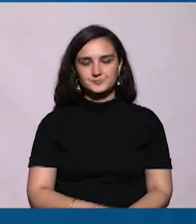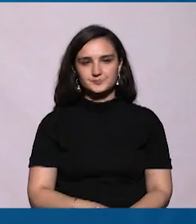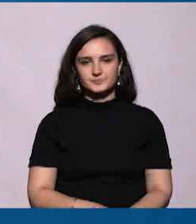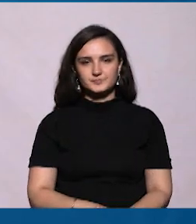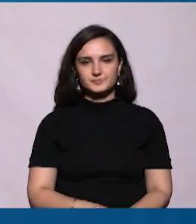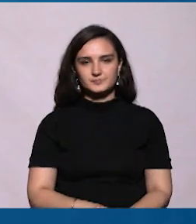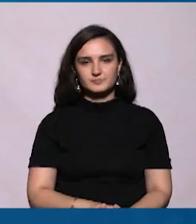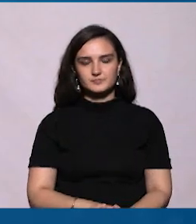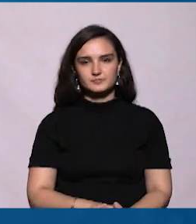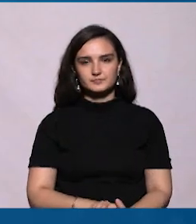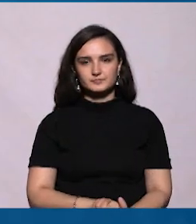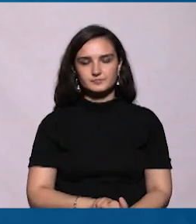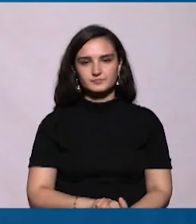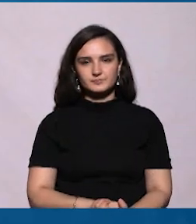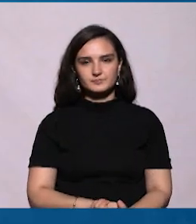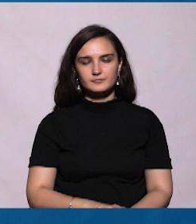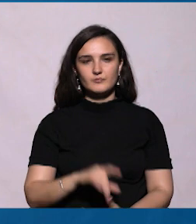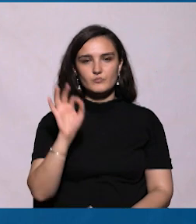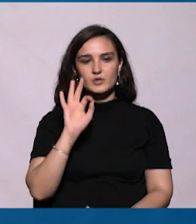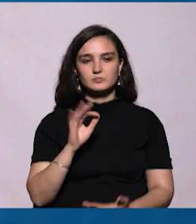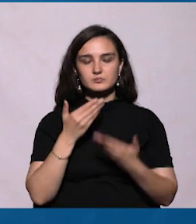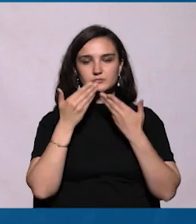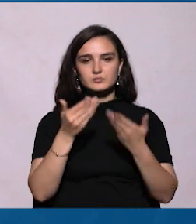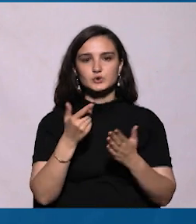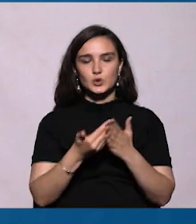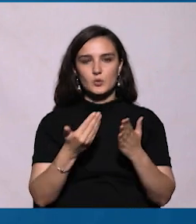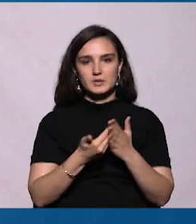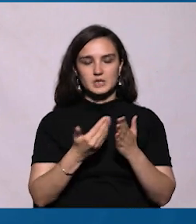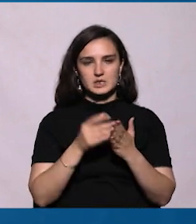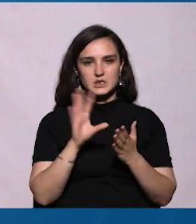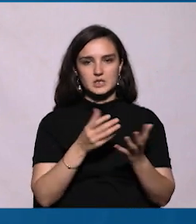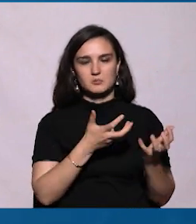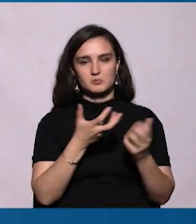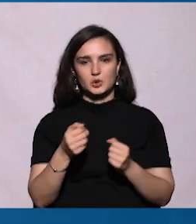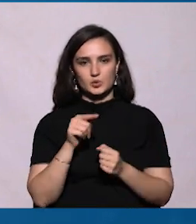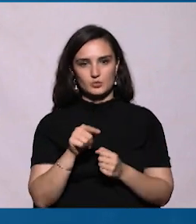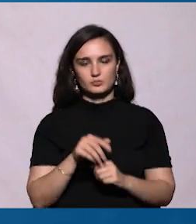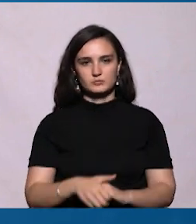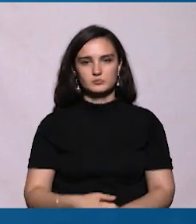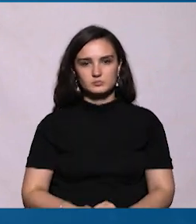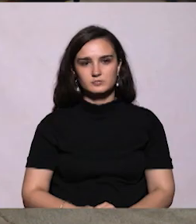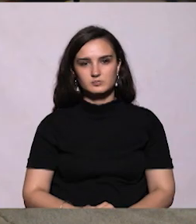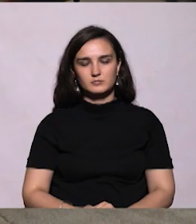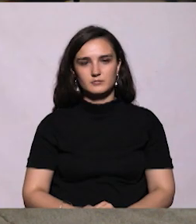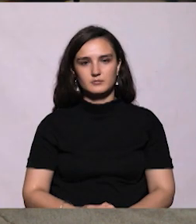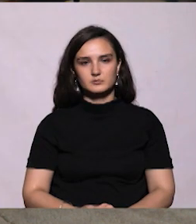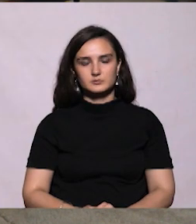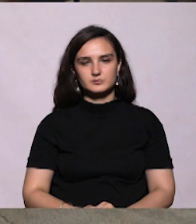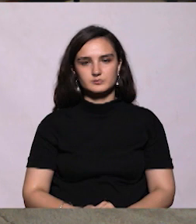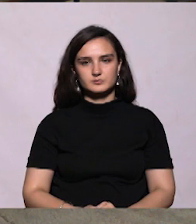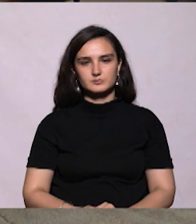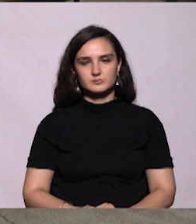Miss Sophie. Employers are often asked to give recommendations to employees. Yes, they are.